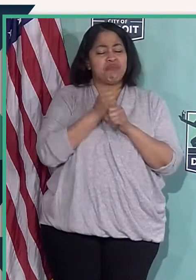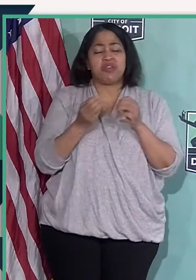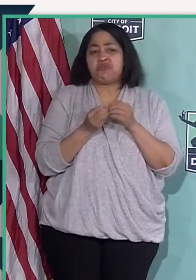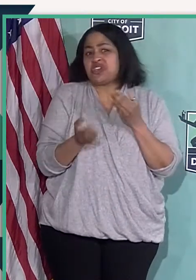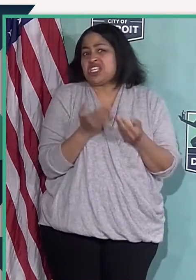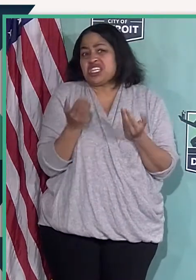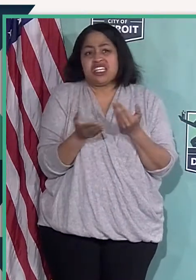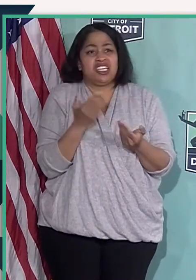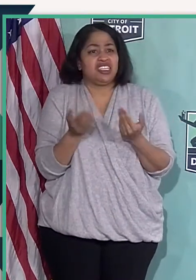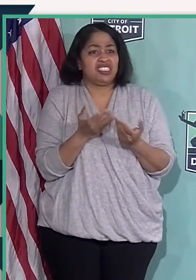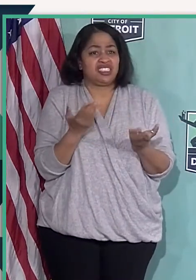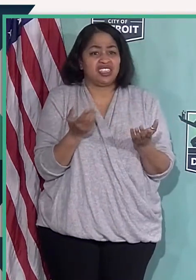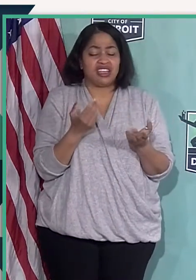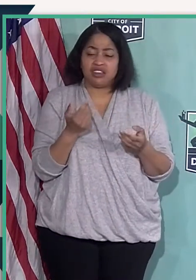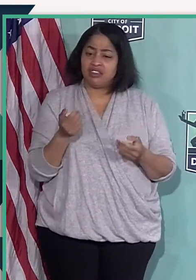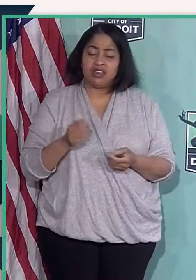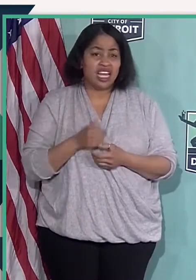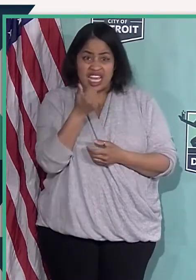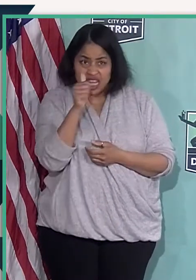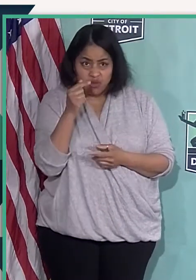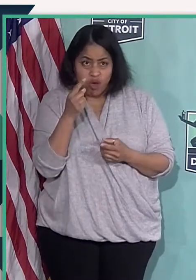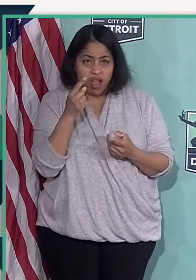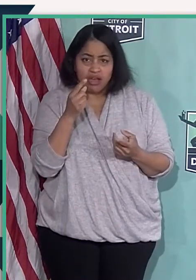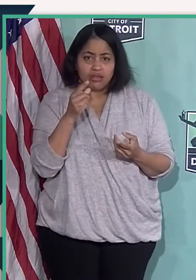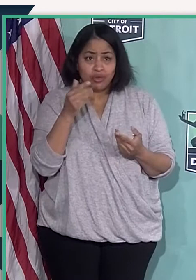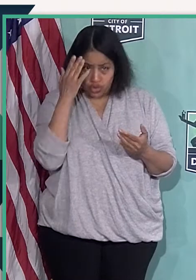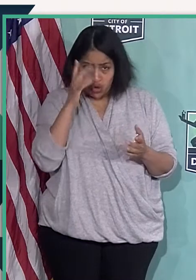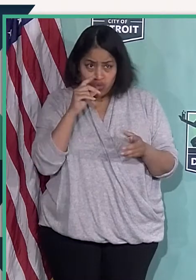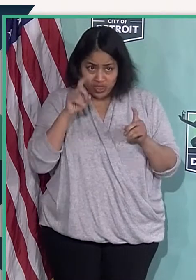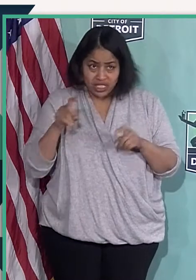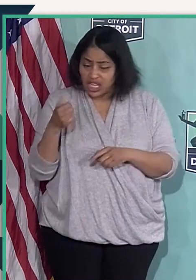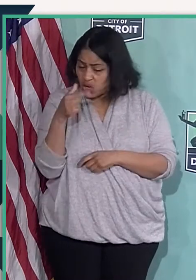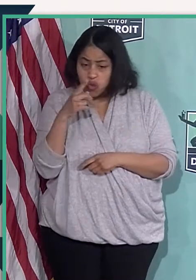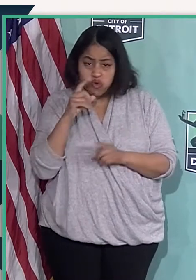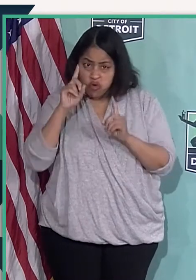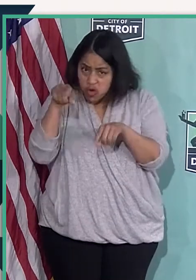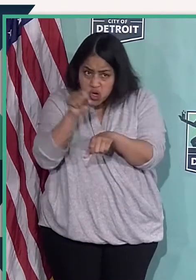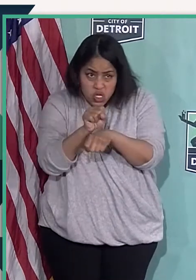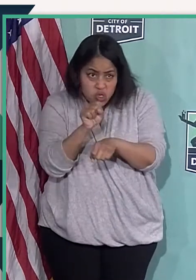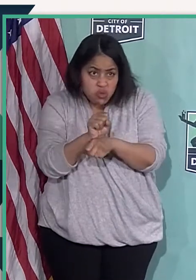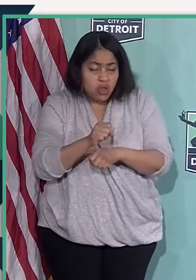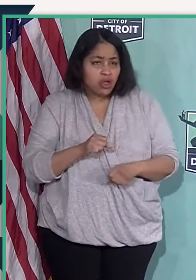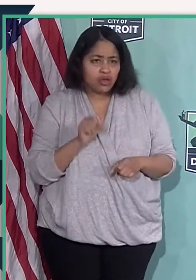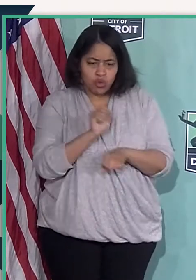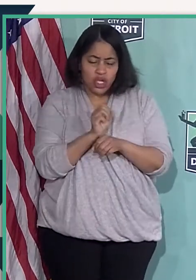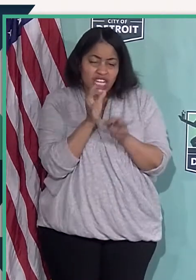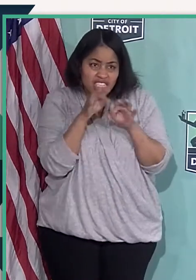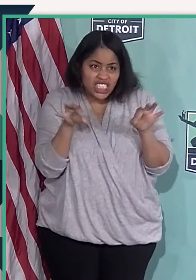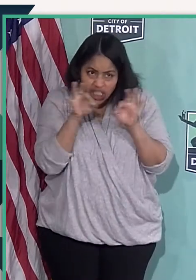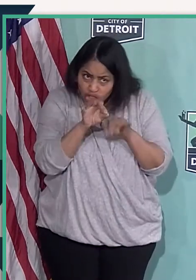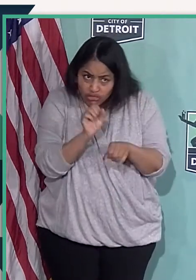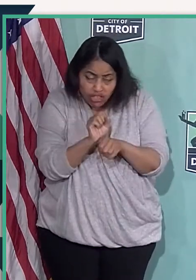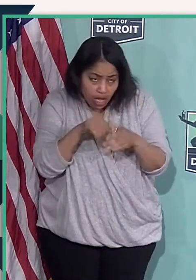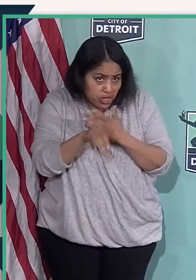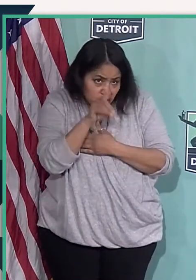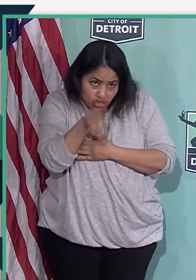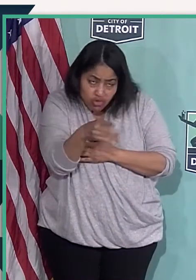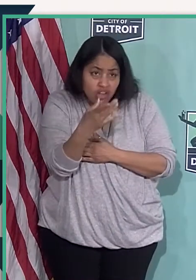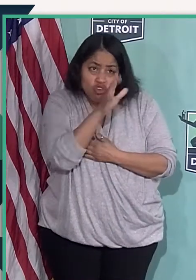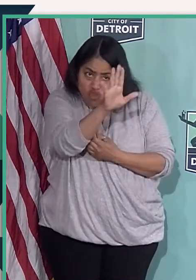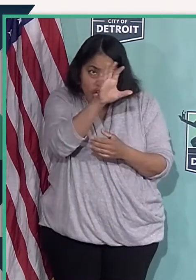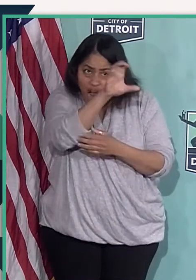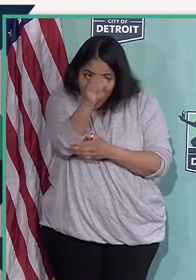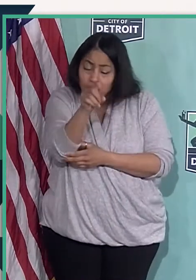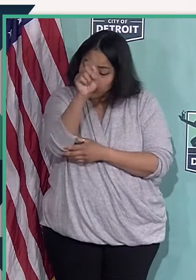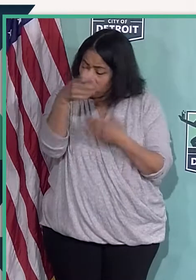know who we're testing now, anybody who is going to work in an essential job in Detroit, your company